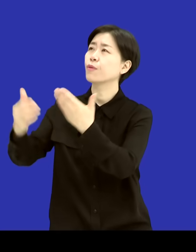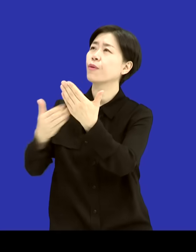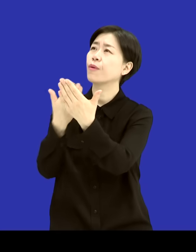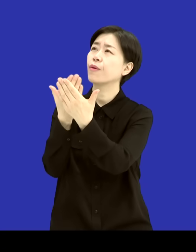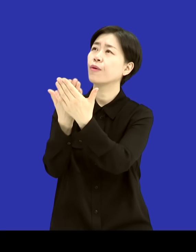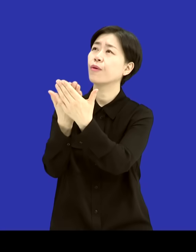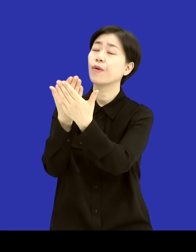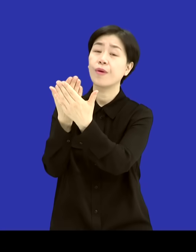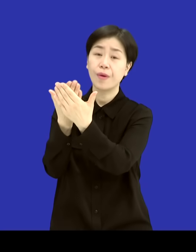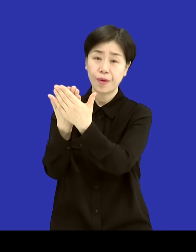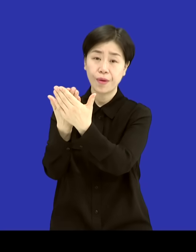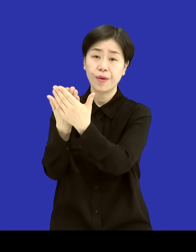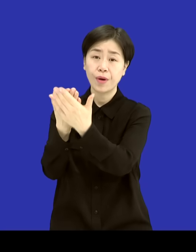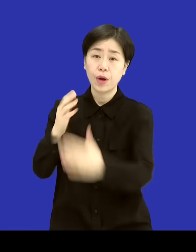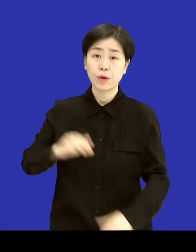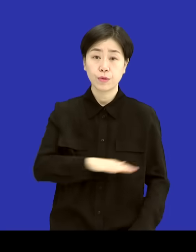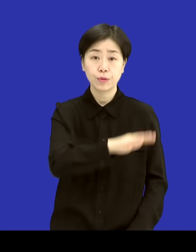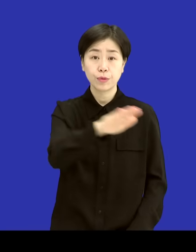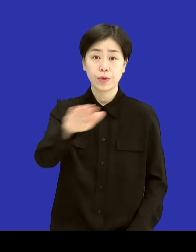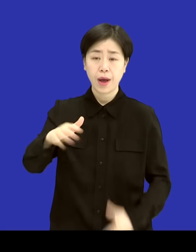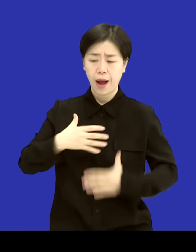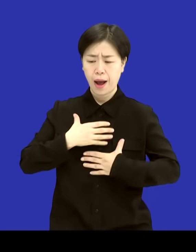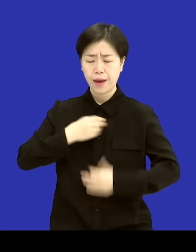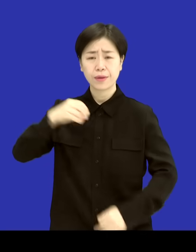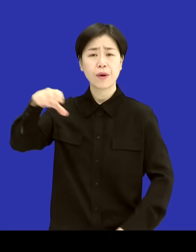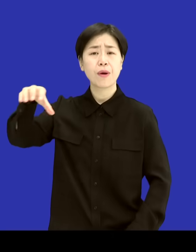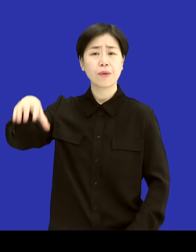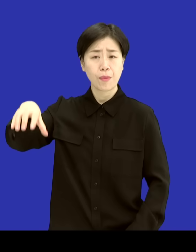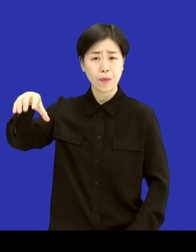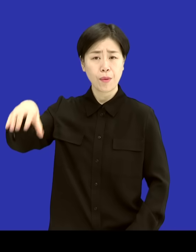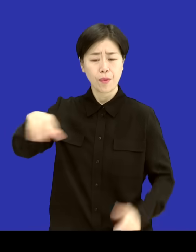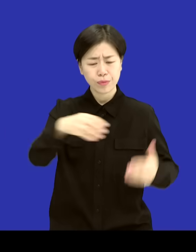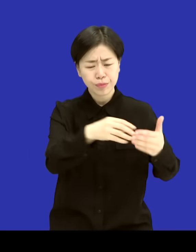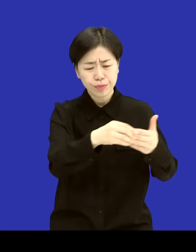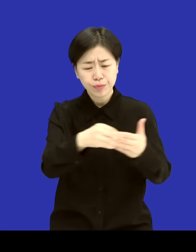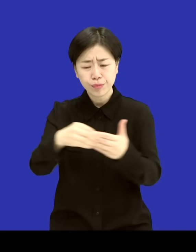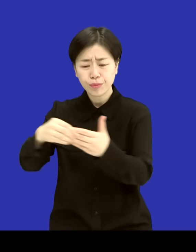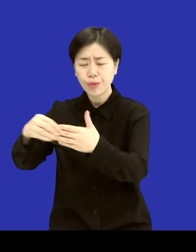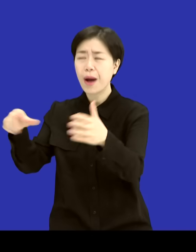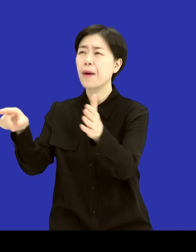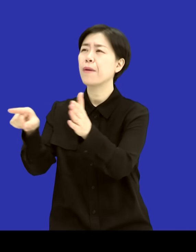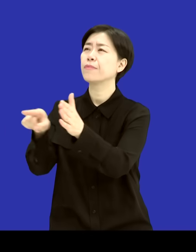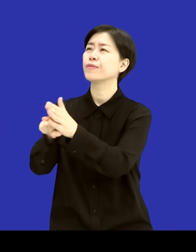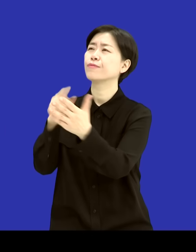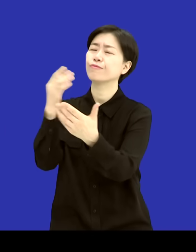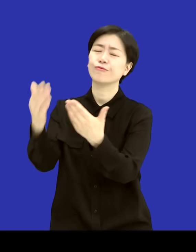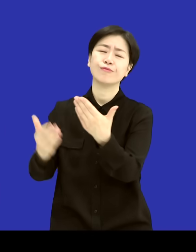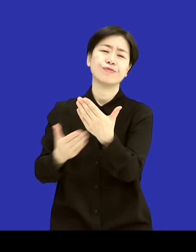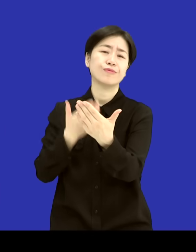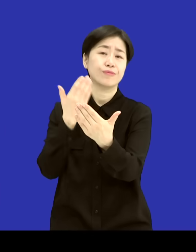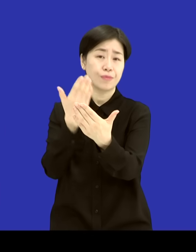grace. Give us faith so we'll be